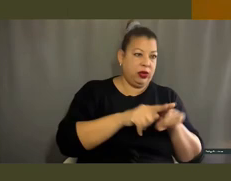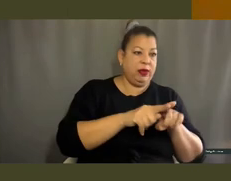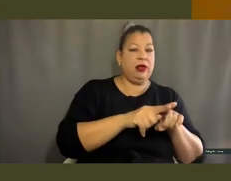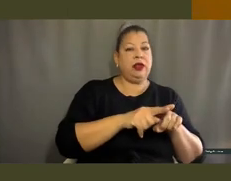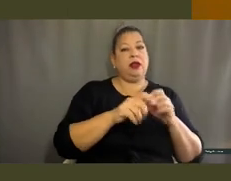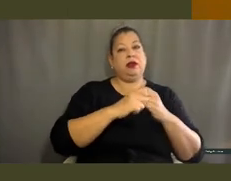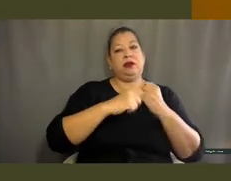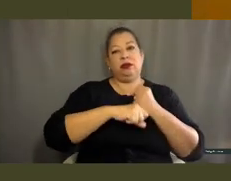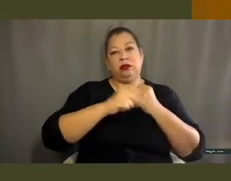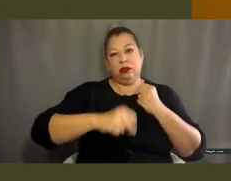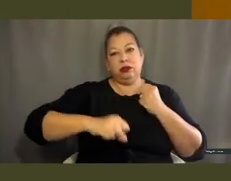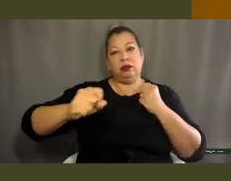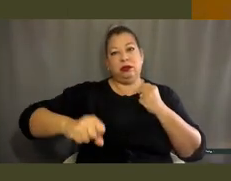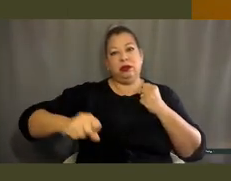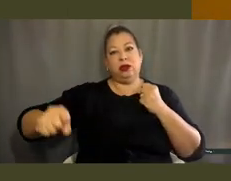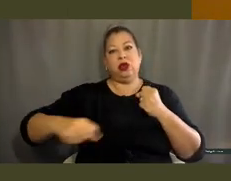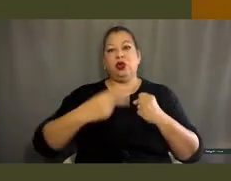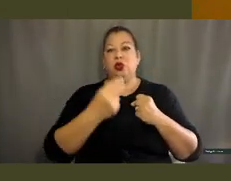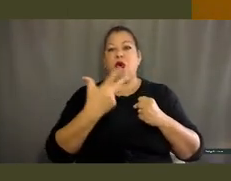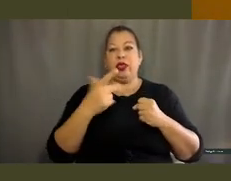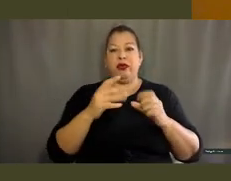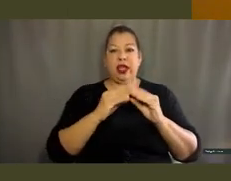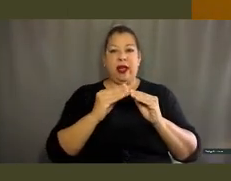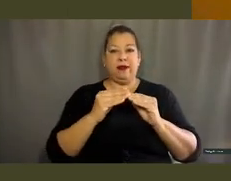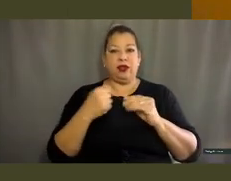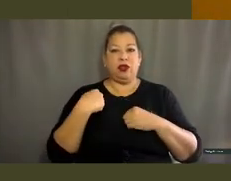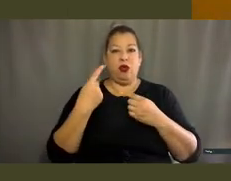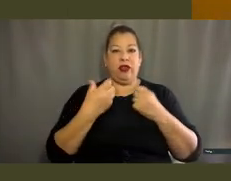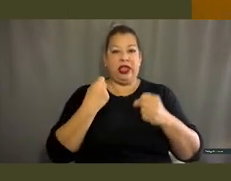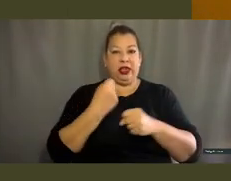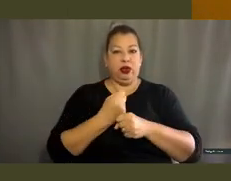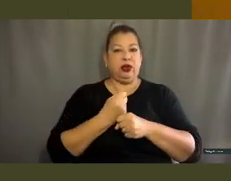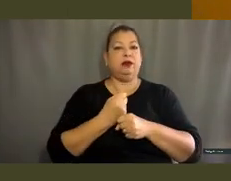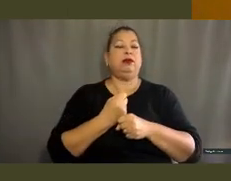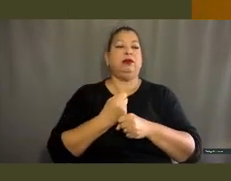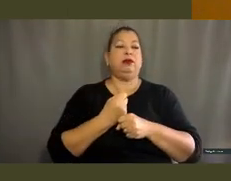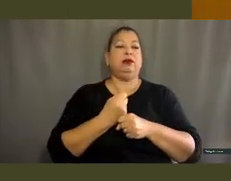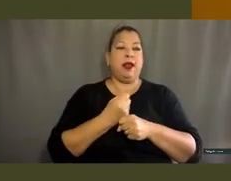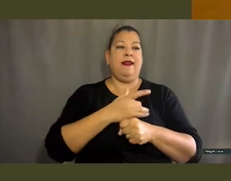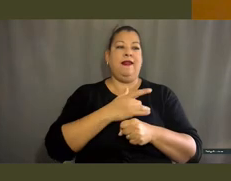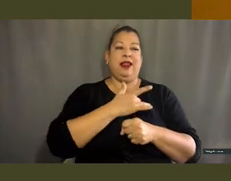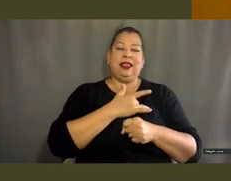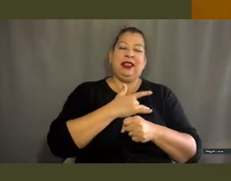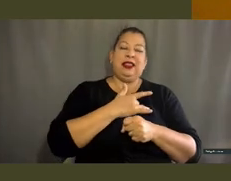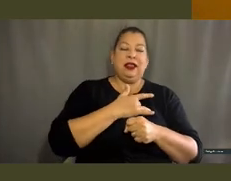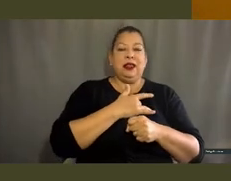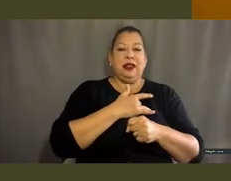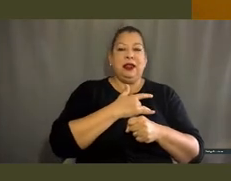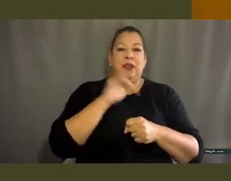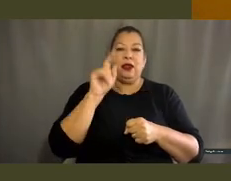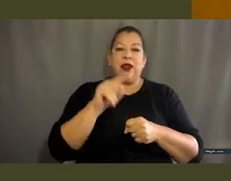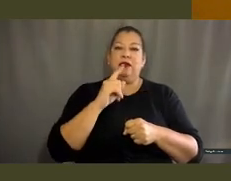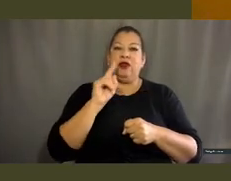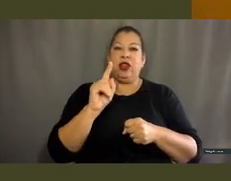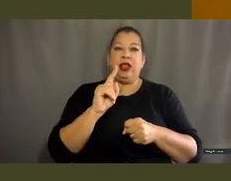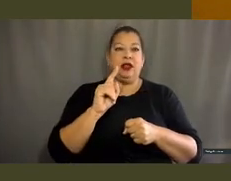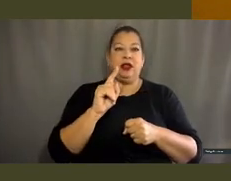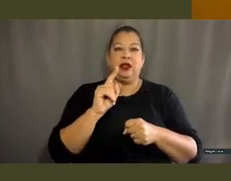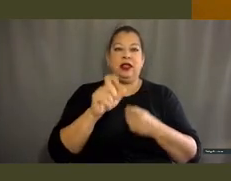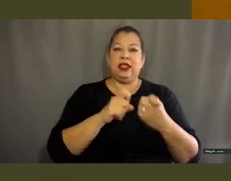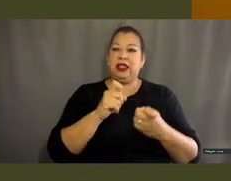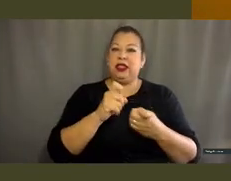two or three COPs. And I think the sort of effect will still remain in the details because a lot of technical issues